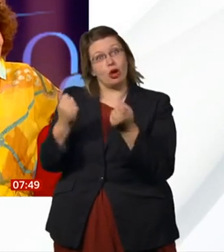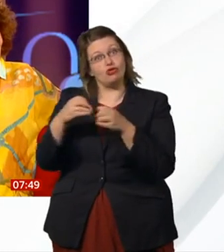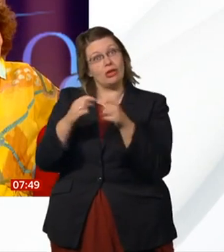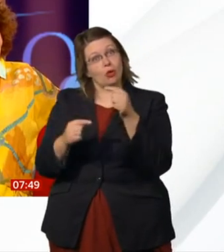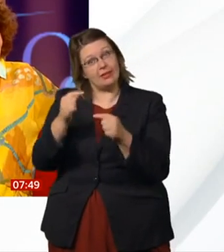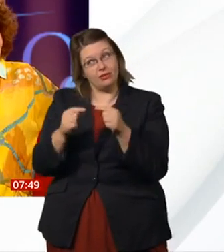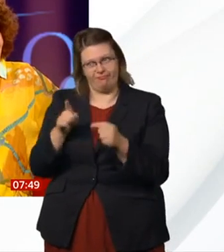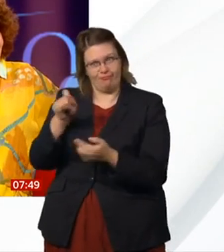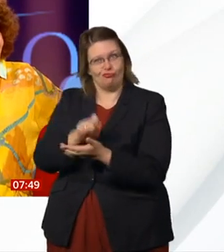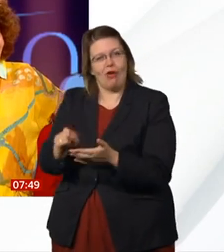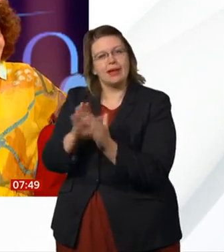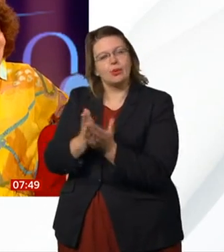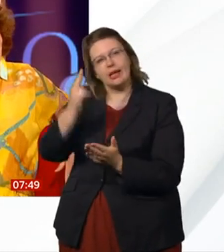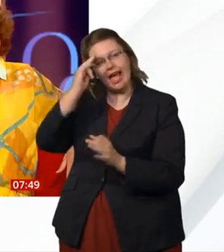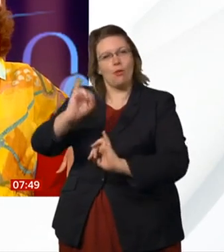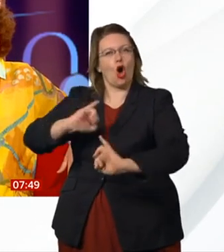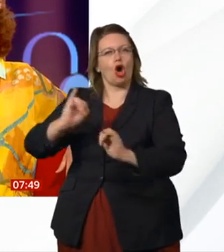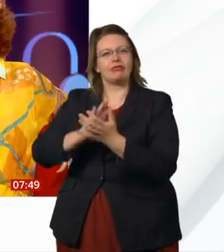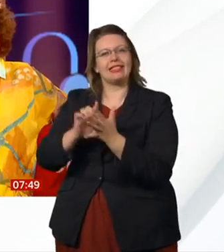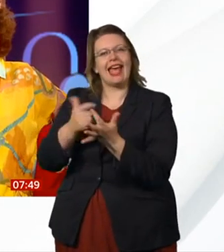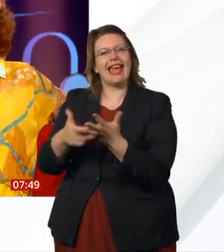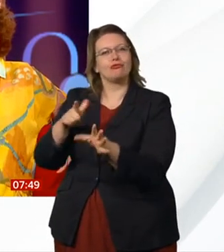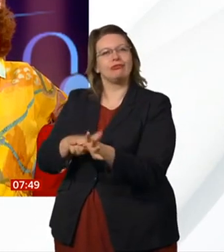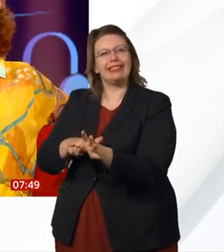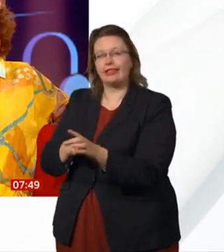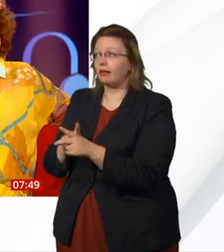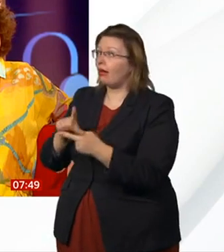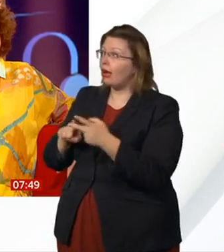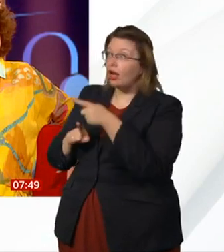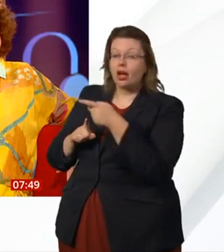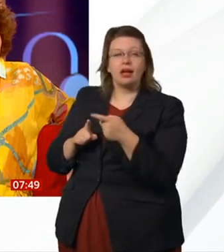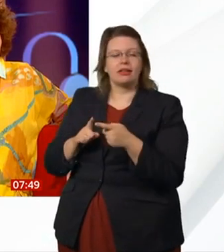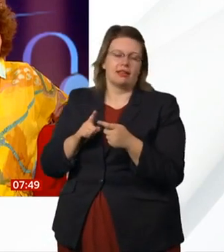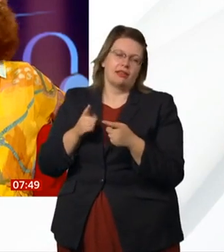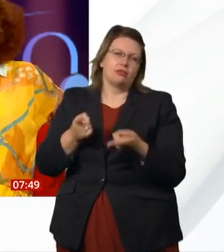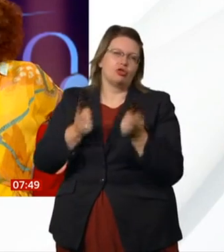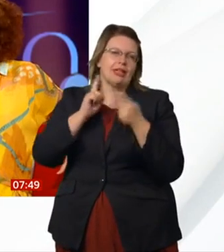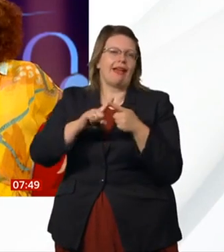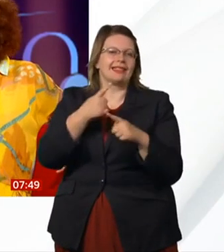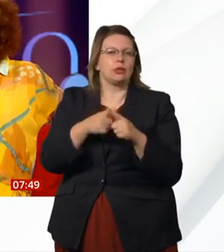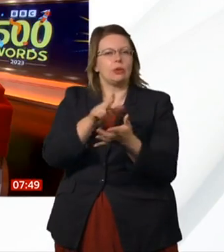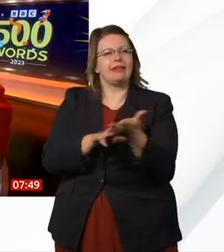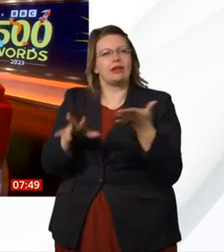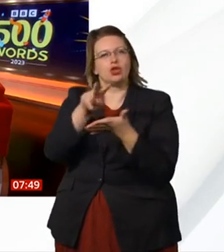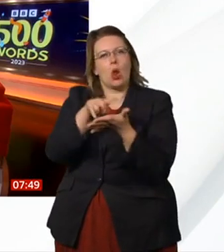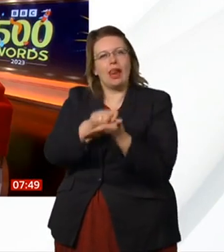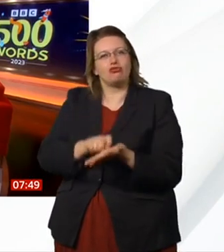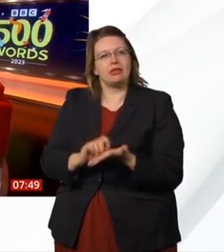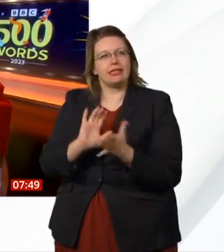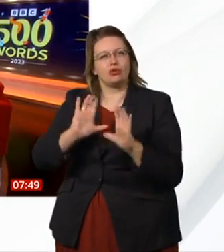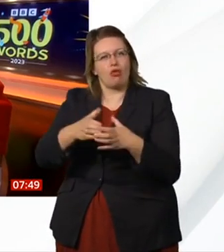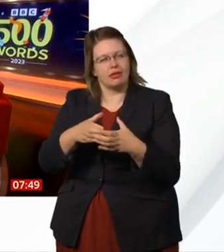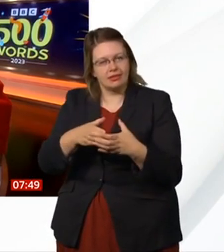of course, of the Horrid Henry books, and Jonathan Douglas, who's the chief executive of the National Literacy Trust. Good morning to both of you. Good morning. Thank you for coming